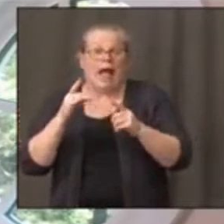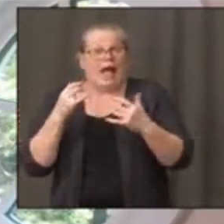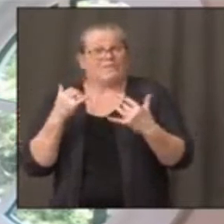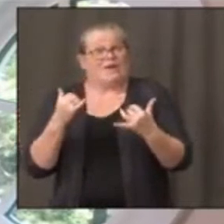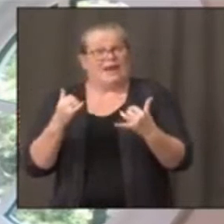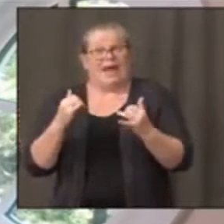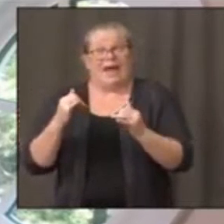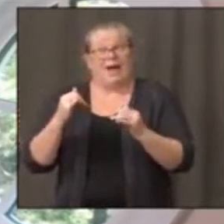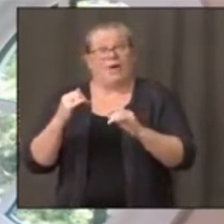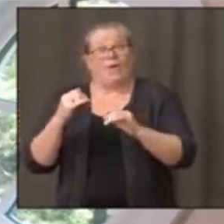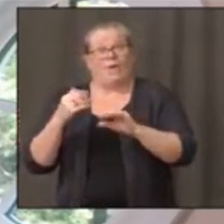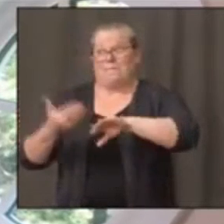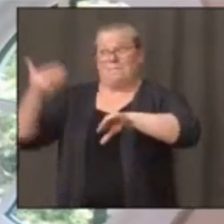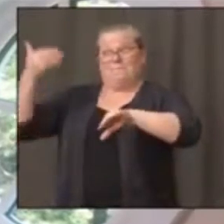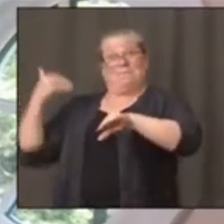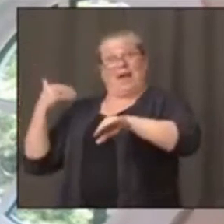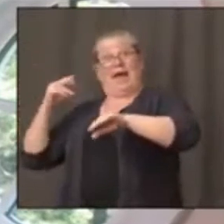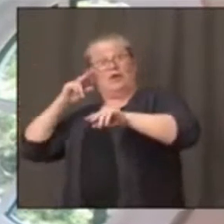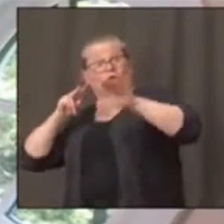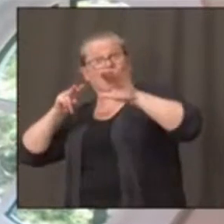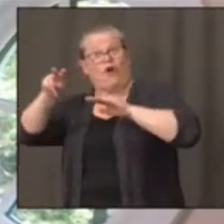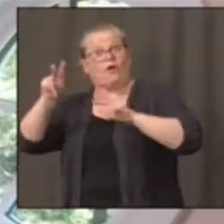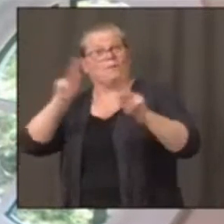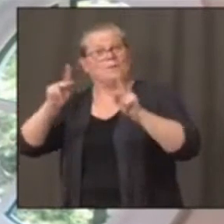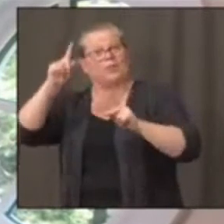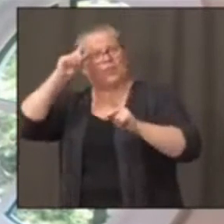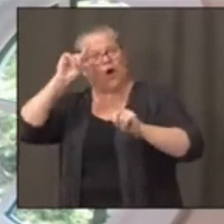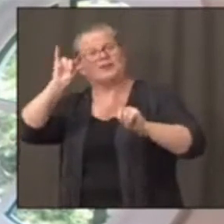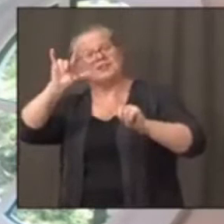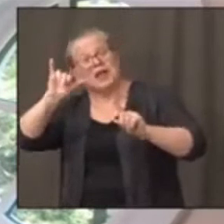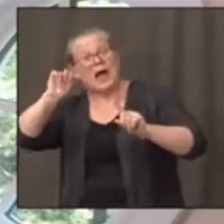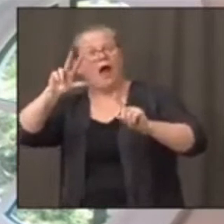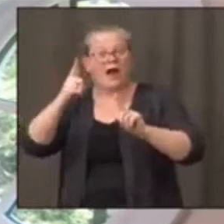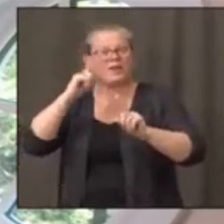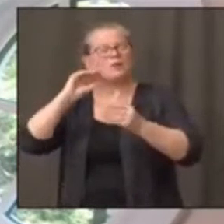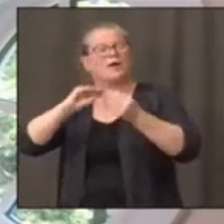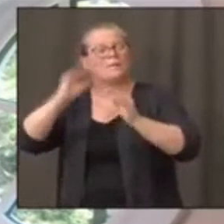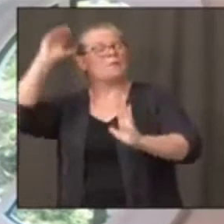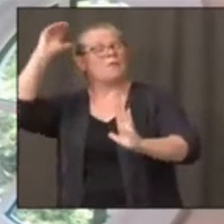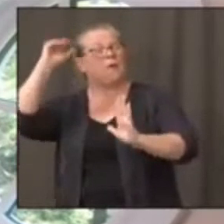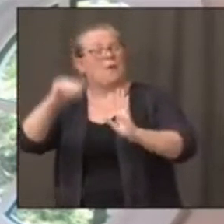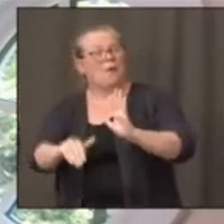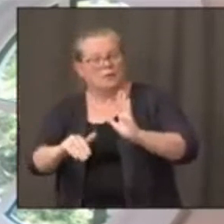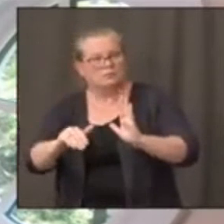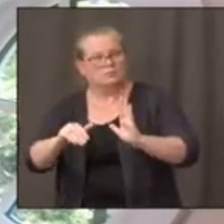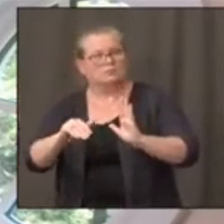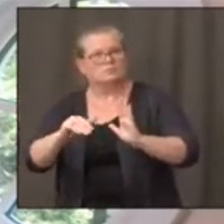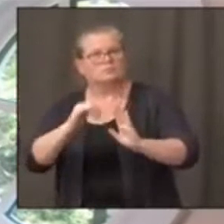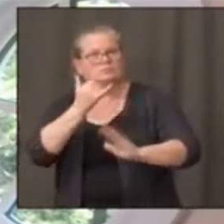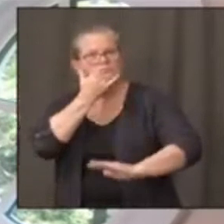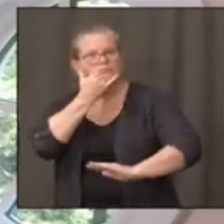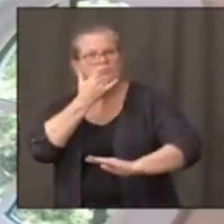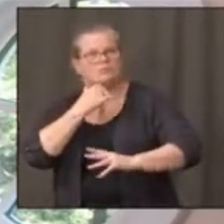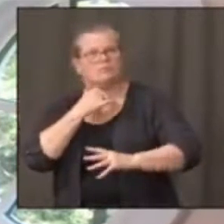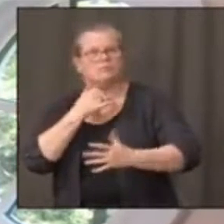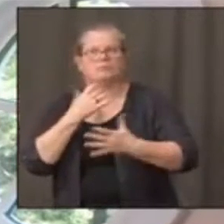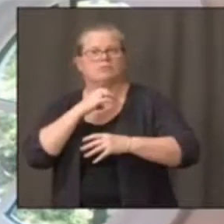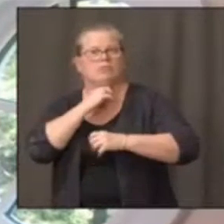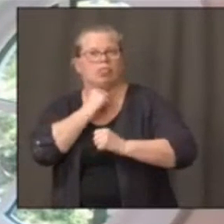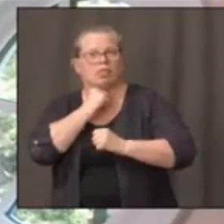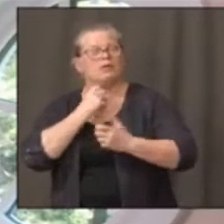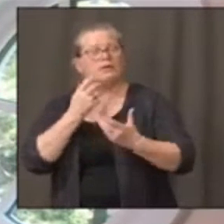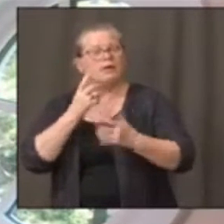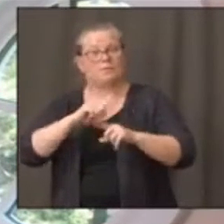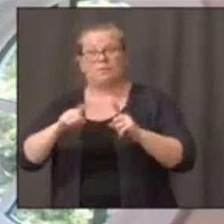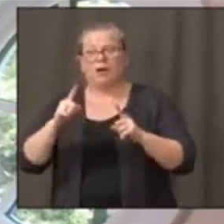into the fall with much lower levels of infection, so we can use case-based interventions like testing and tracking and tracing more effectively. But when you have